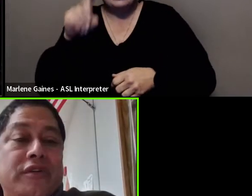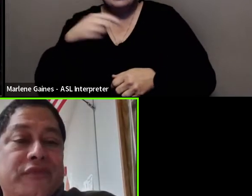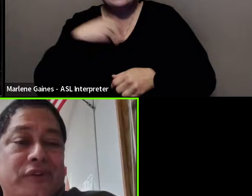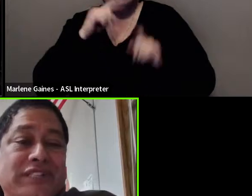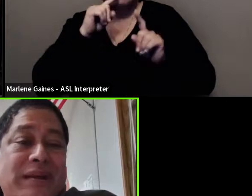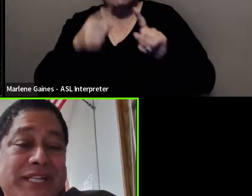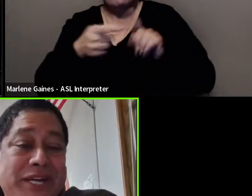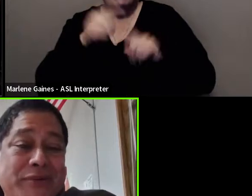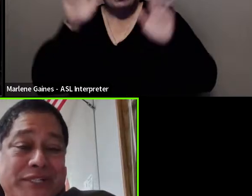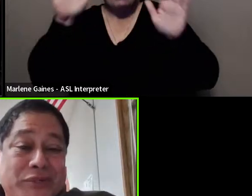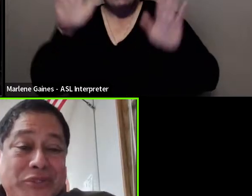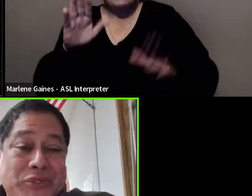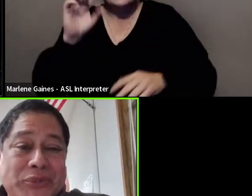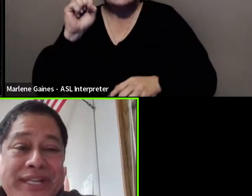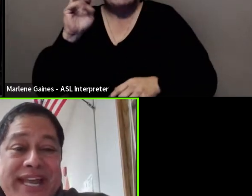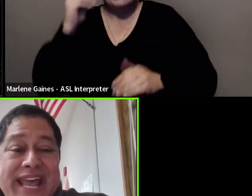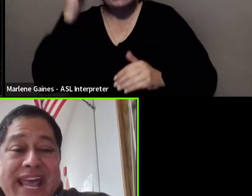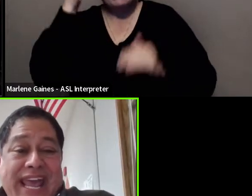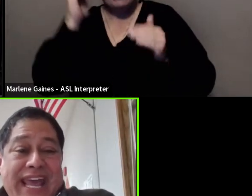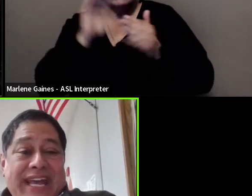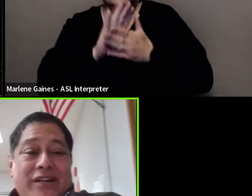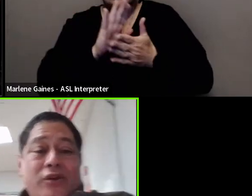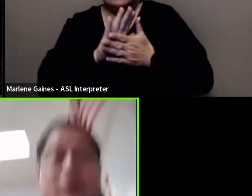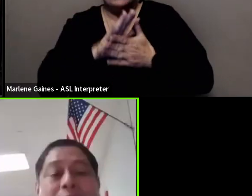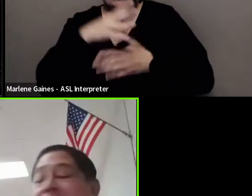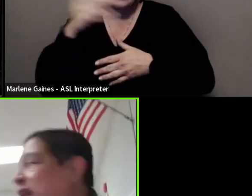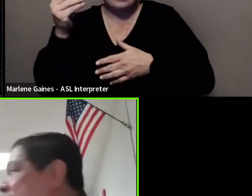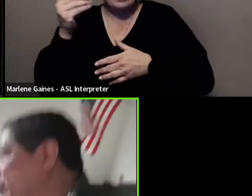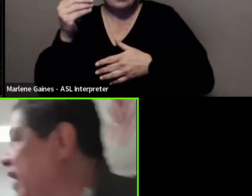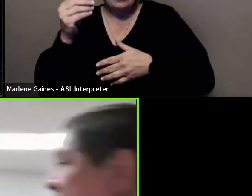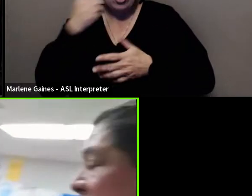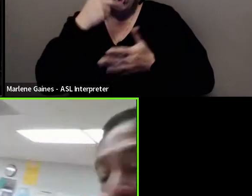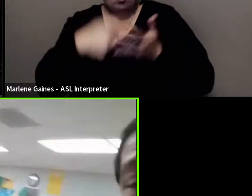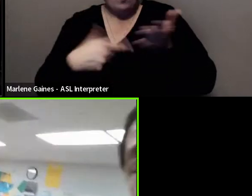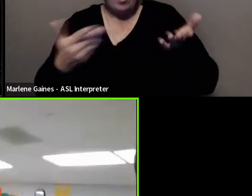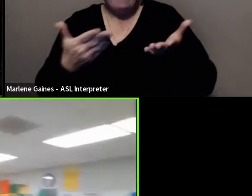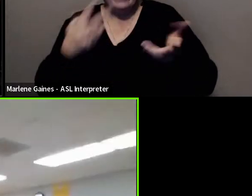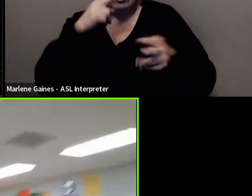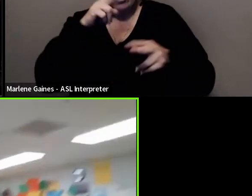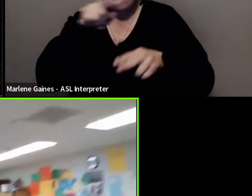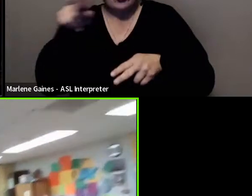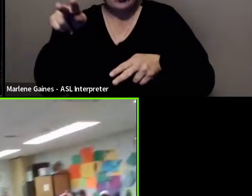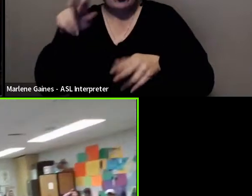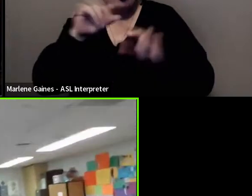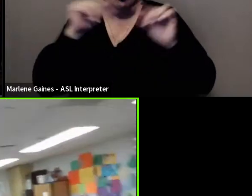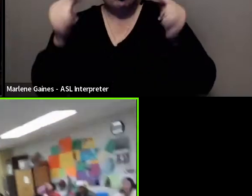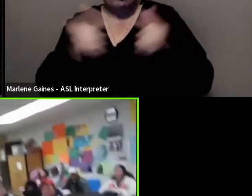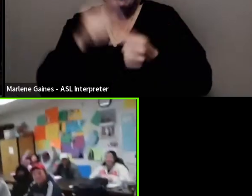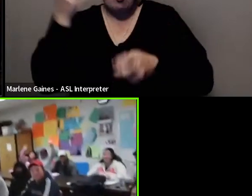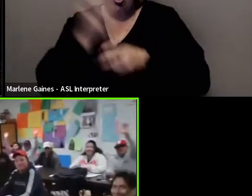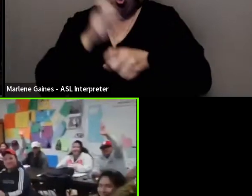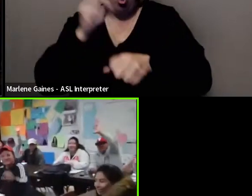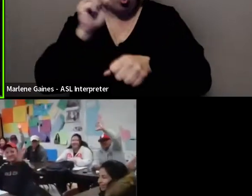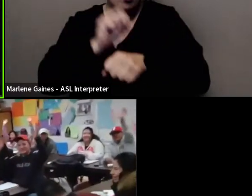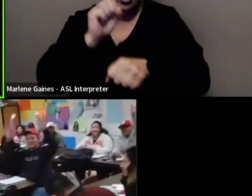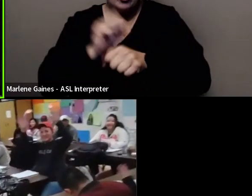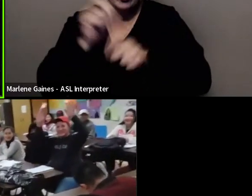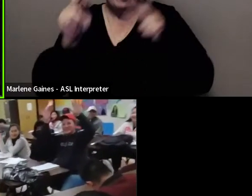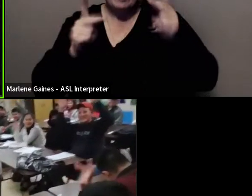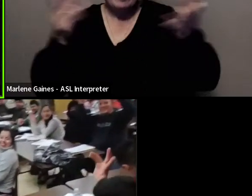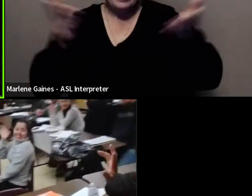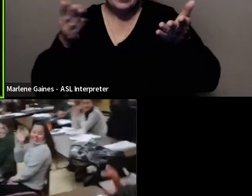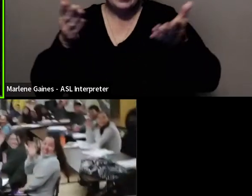the wonderful San Mateo Adult School. And look what we got here. We got a group of hardworking individuals